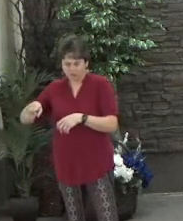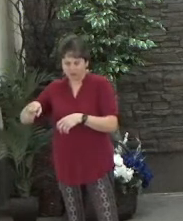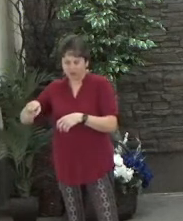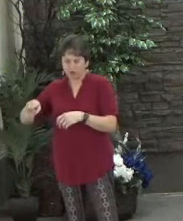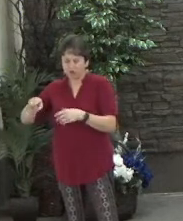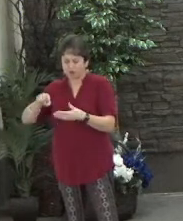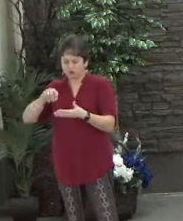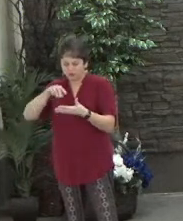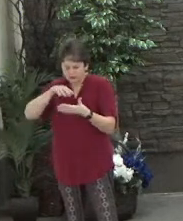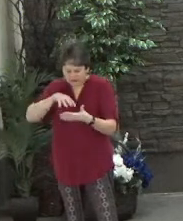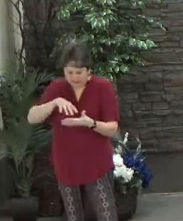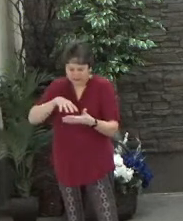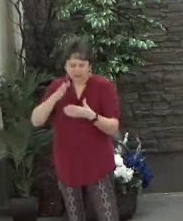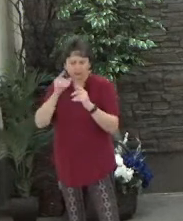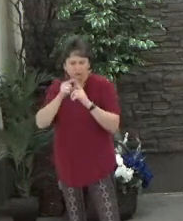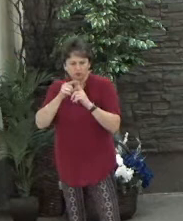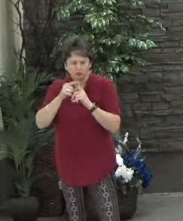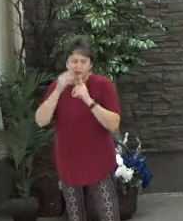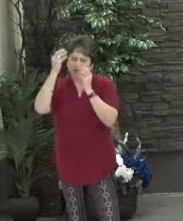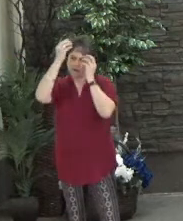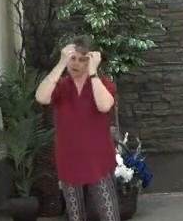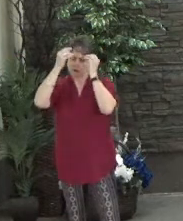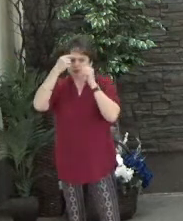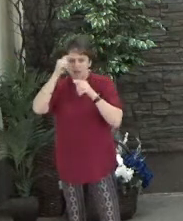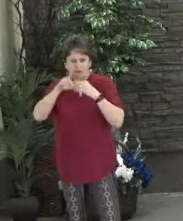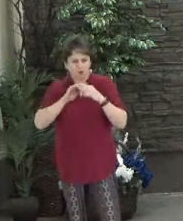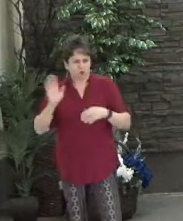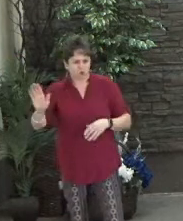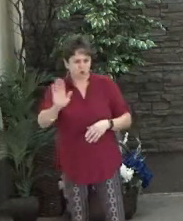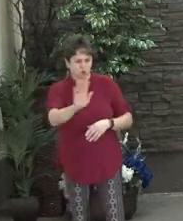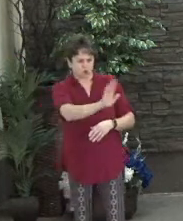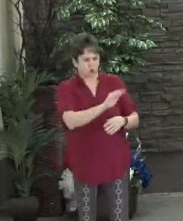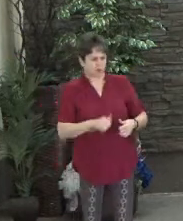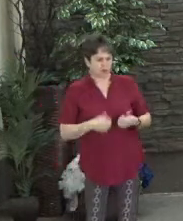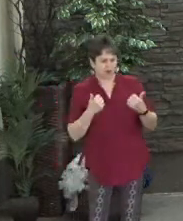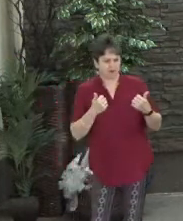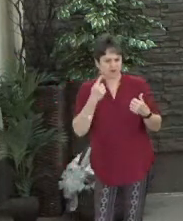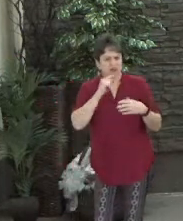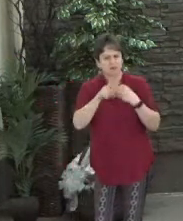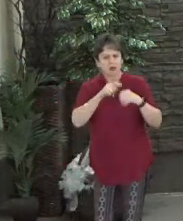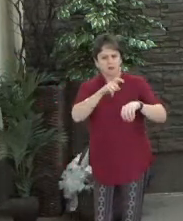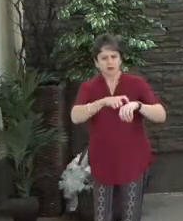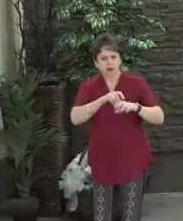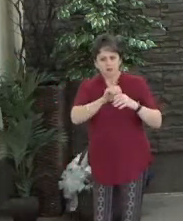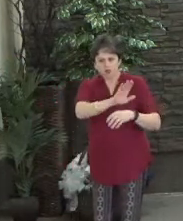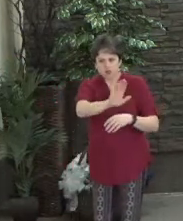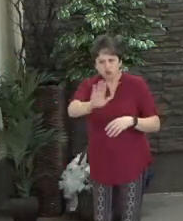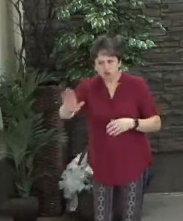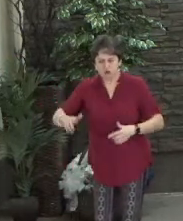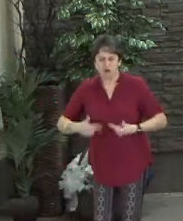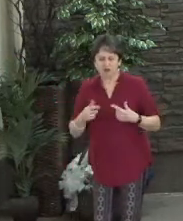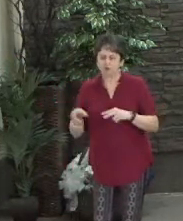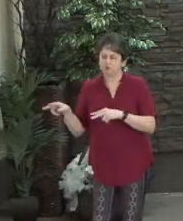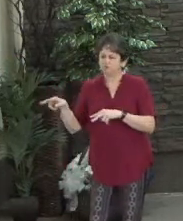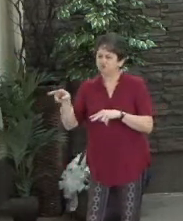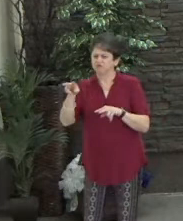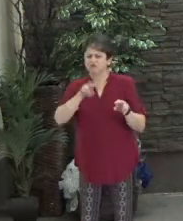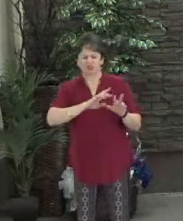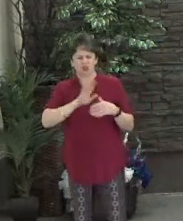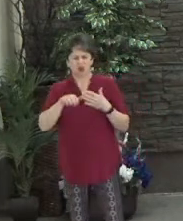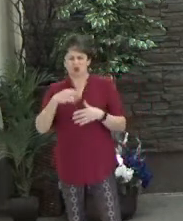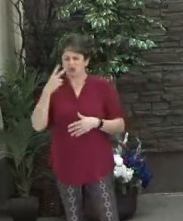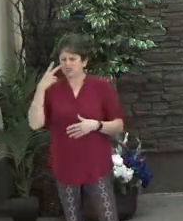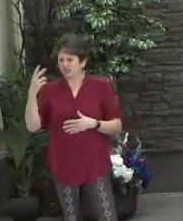reflect on the Word. Think about your own life. Think about the times in your life when you look around and all you see